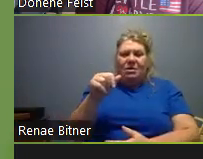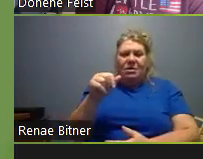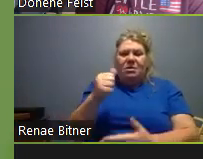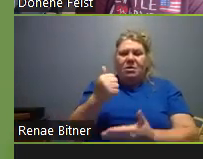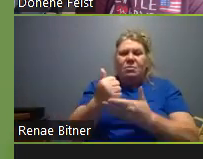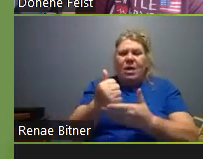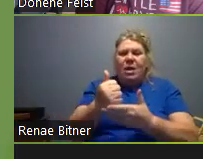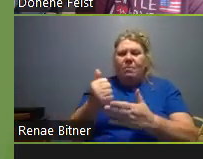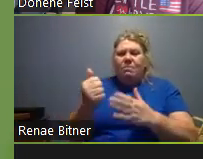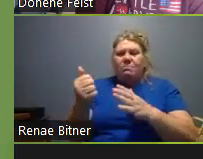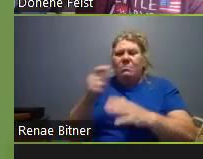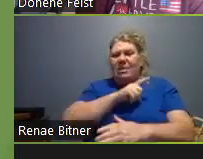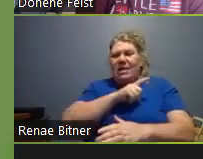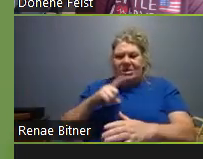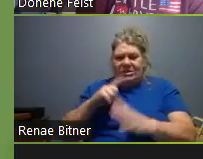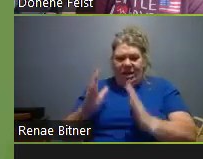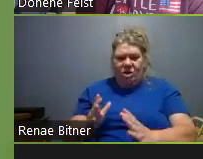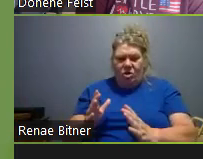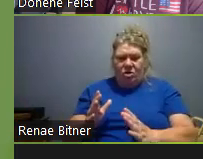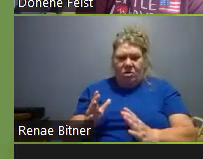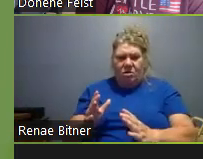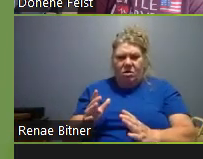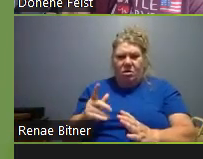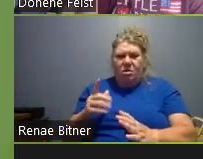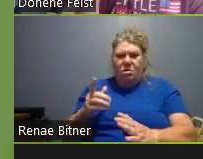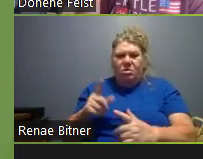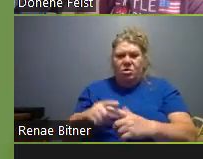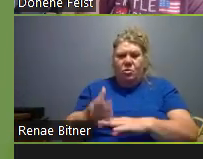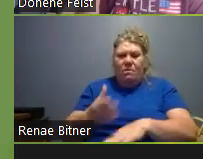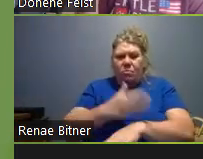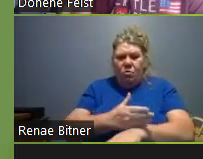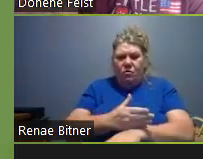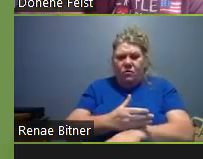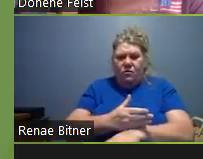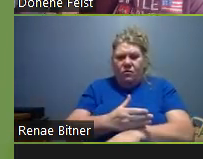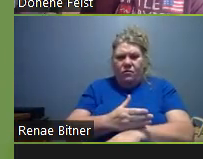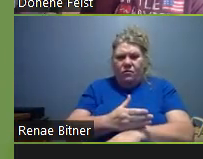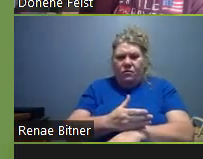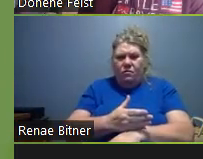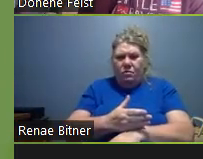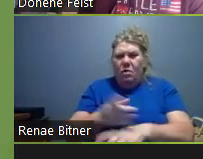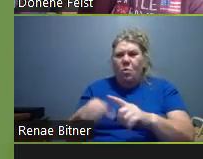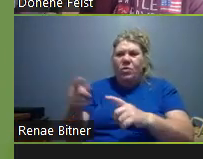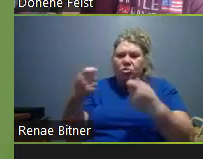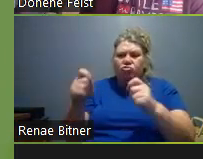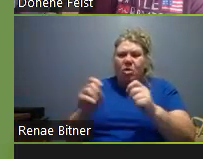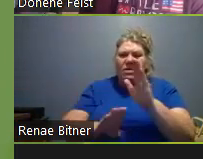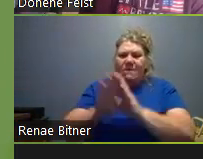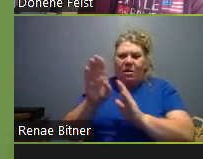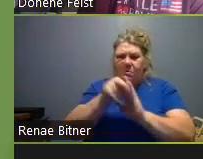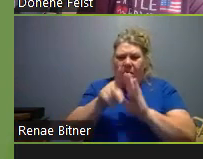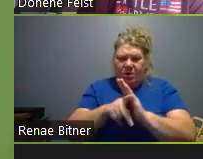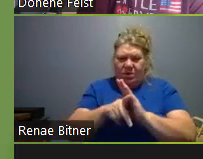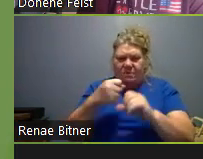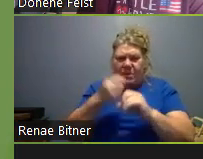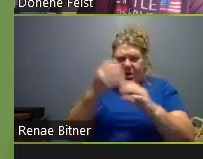assist in the policymakers as they are trying to make some policy decisions. This